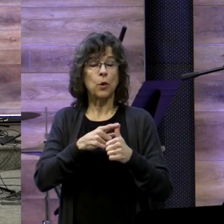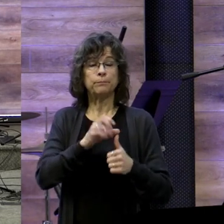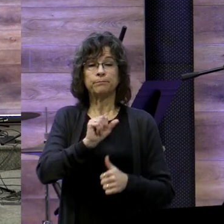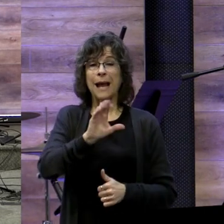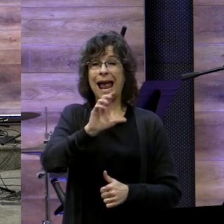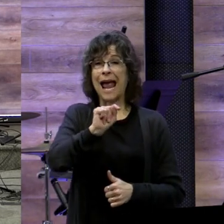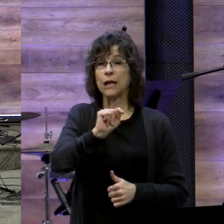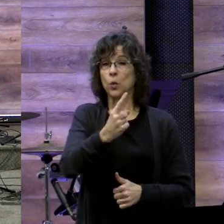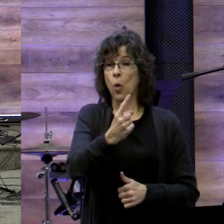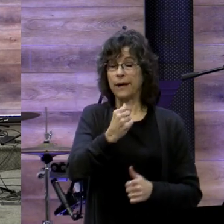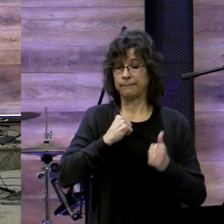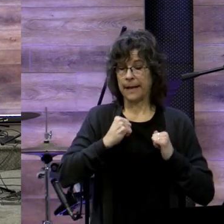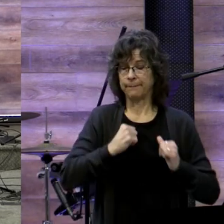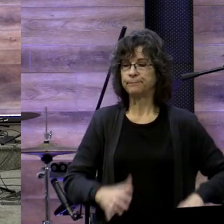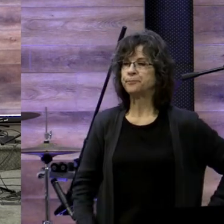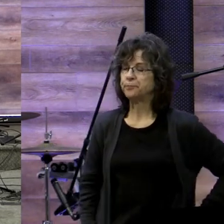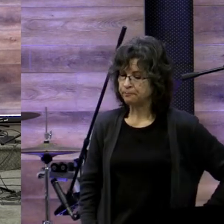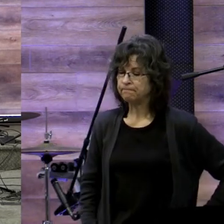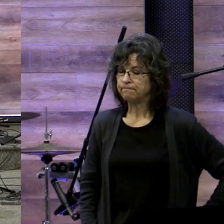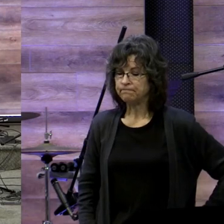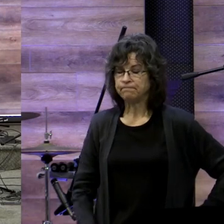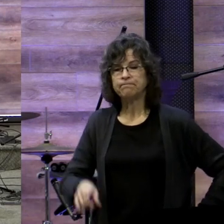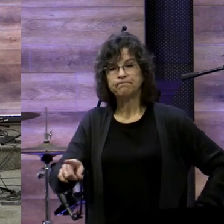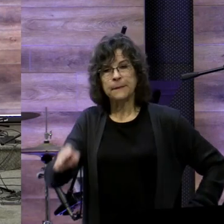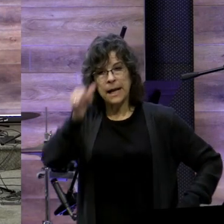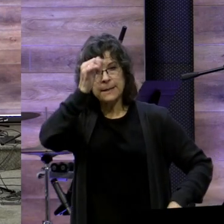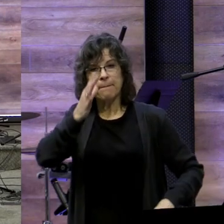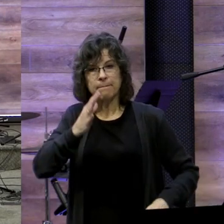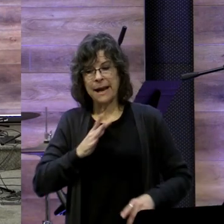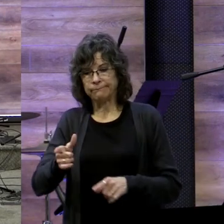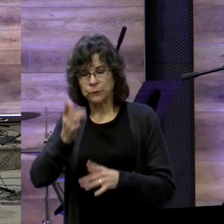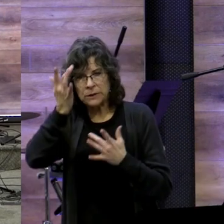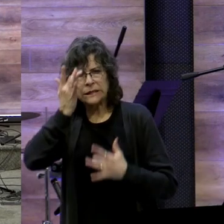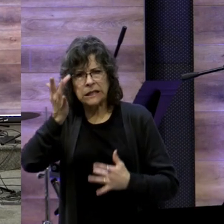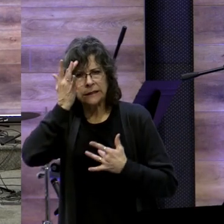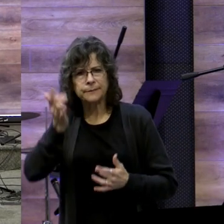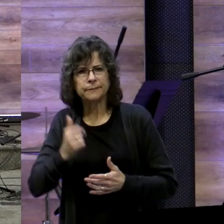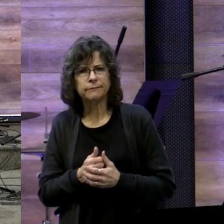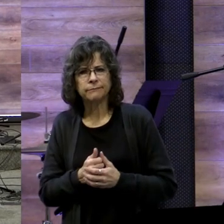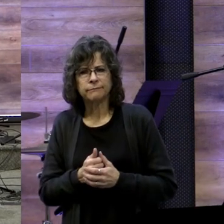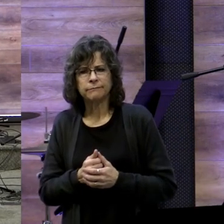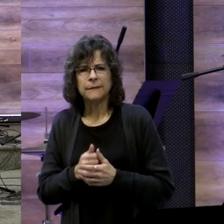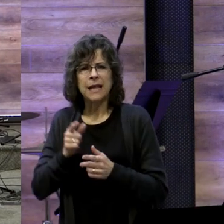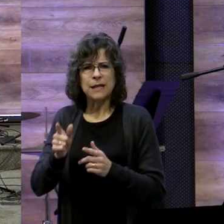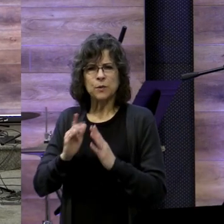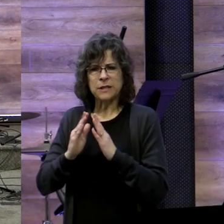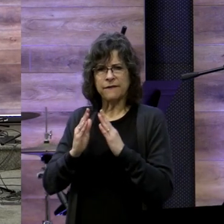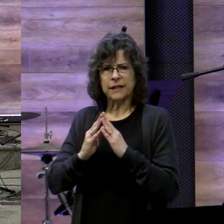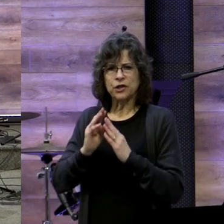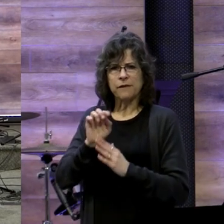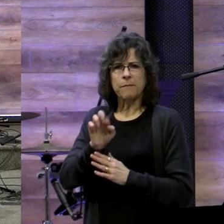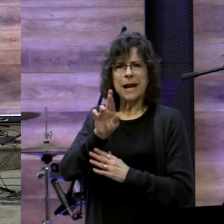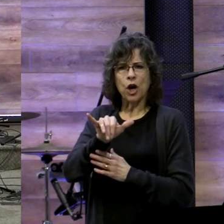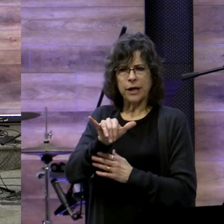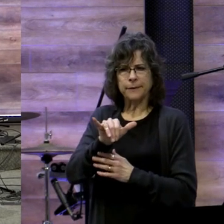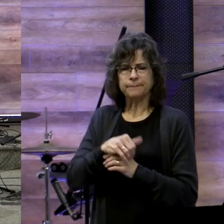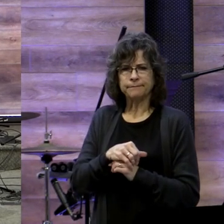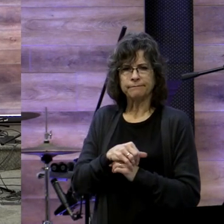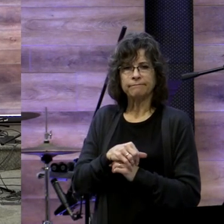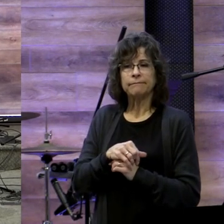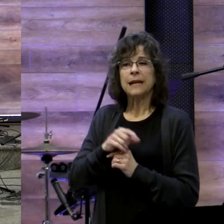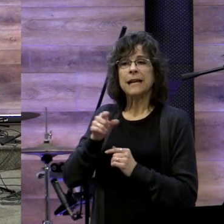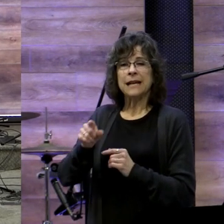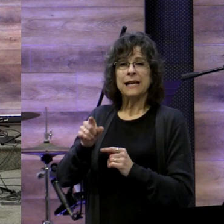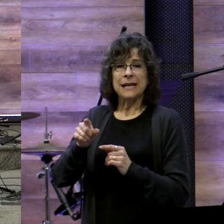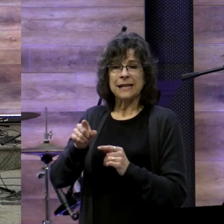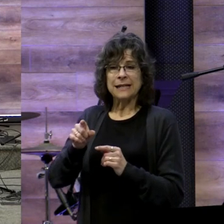Now, a certain man was ill, Lazarus of Bethany, the village of Mary, and of the village of, Lazarus of Bethany, the